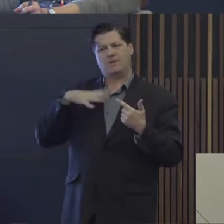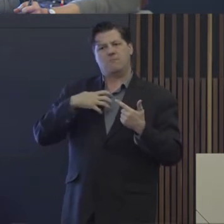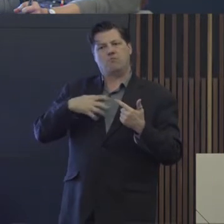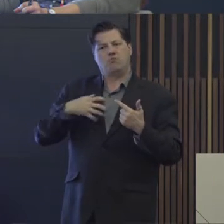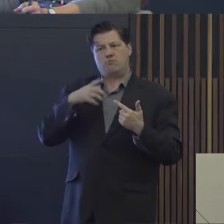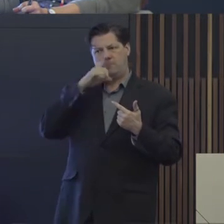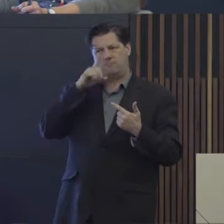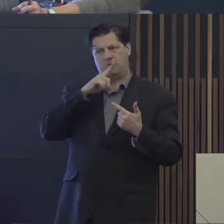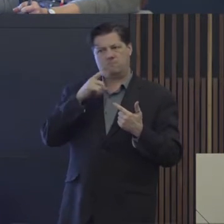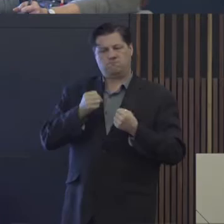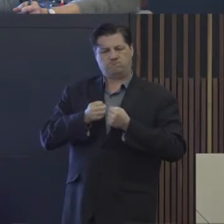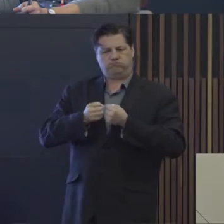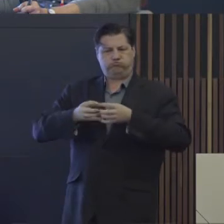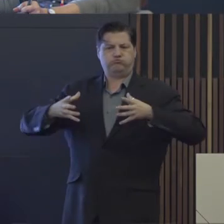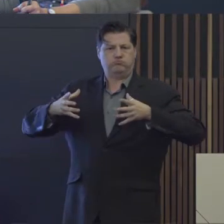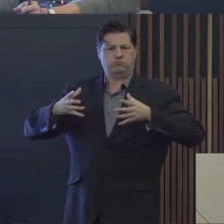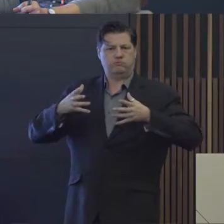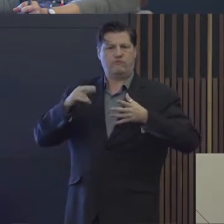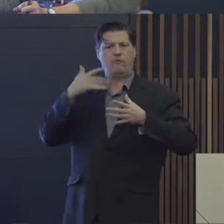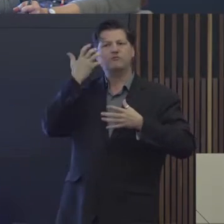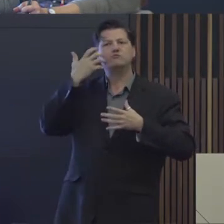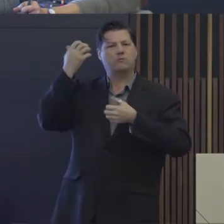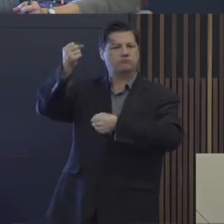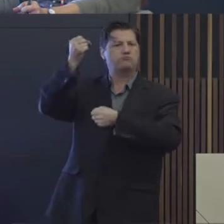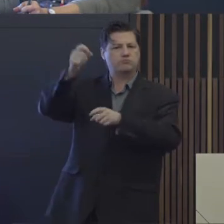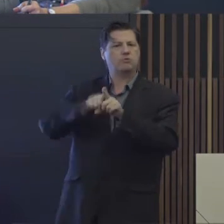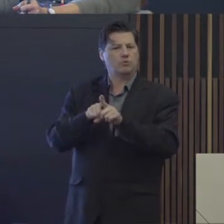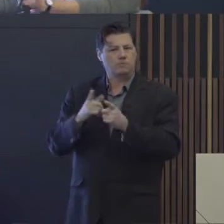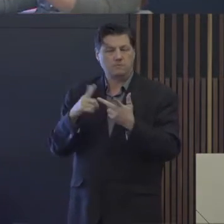those protests in the future, if they happen.